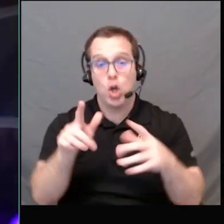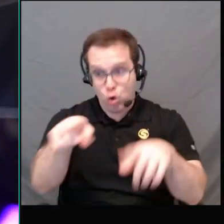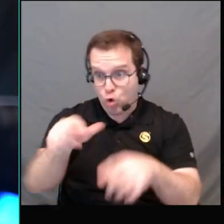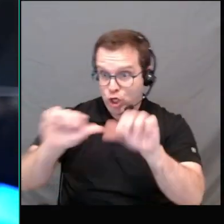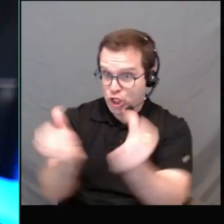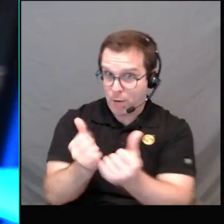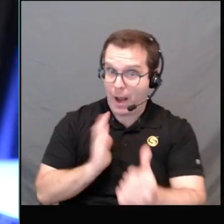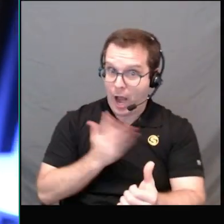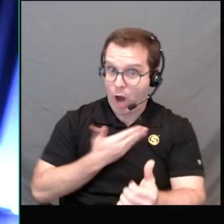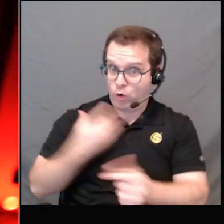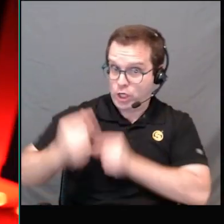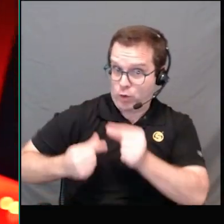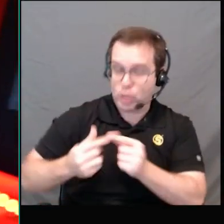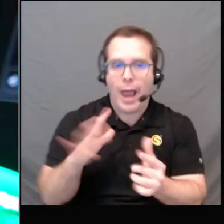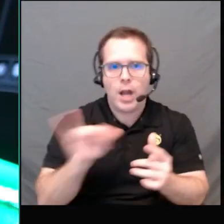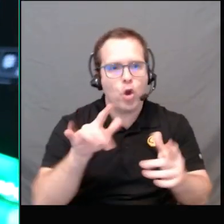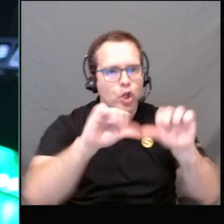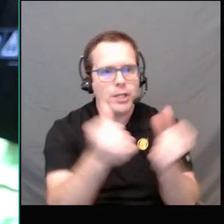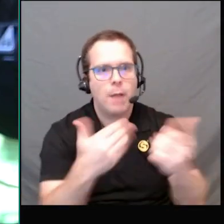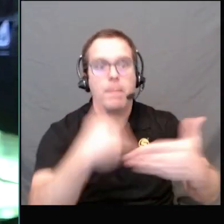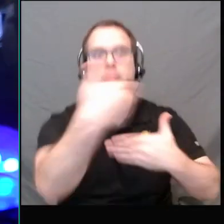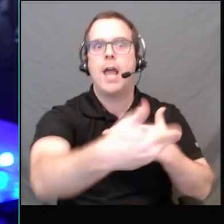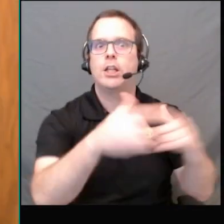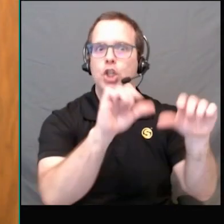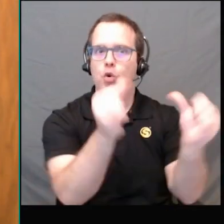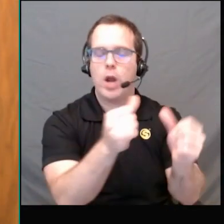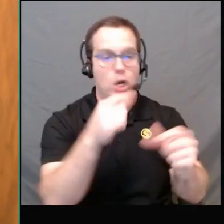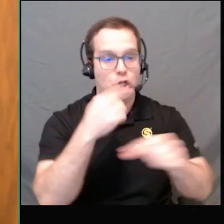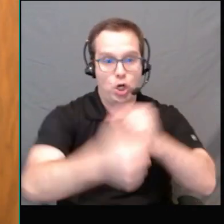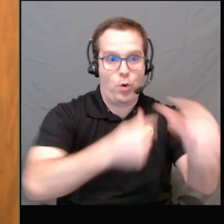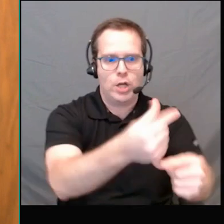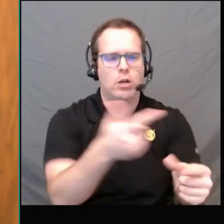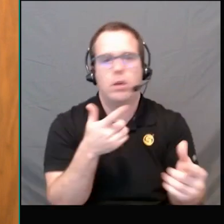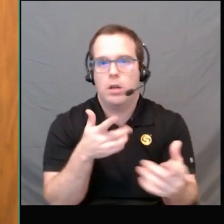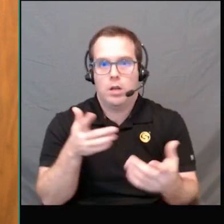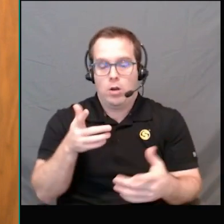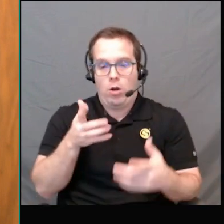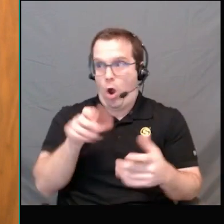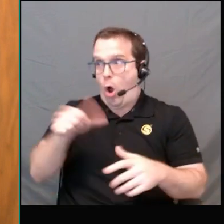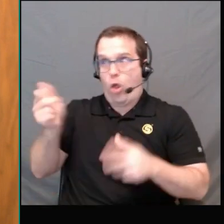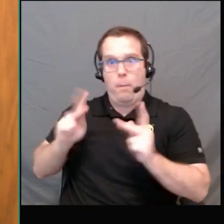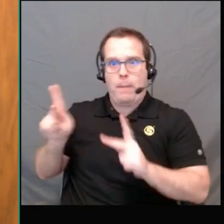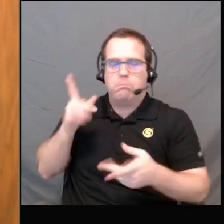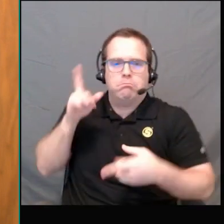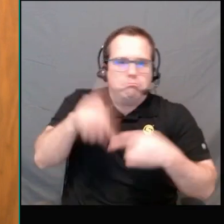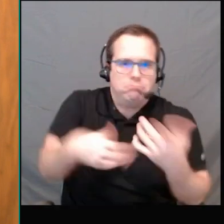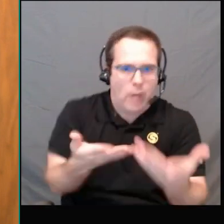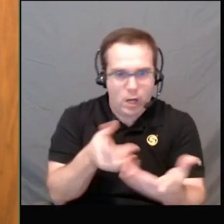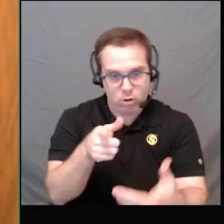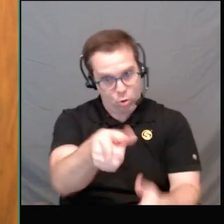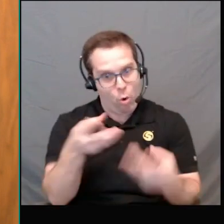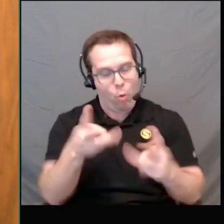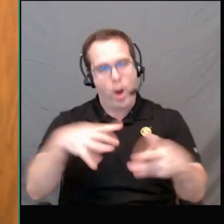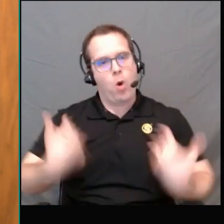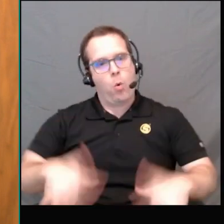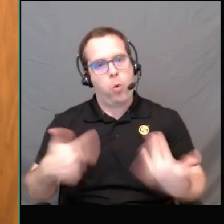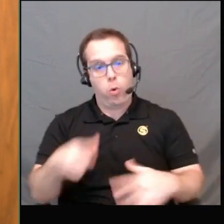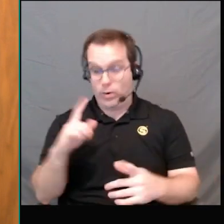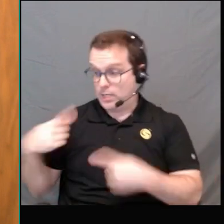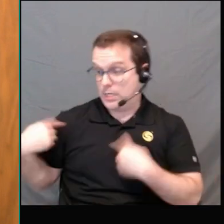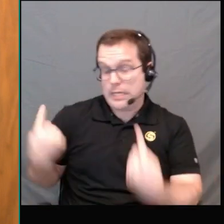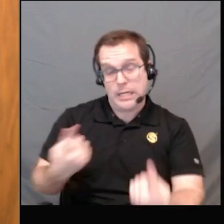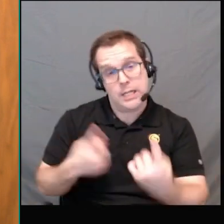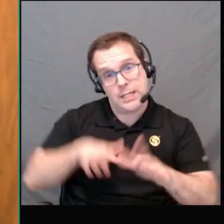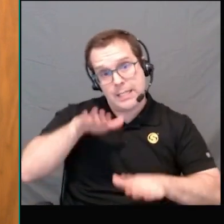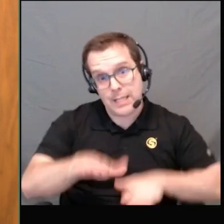that no one and no other can. No matter what, at each step along the journey, we're here to listen